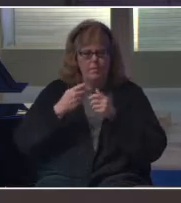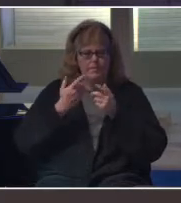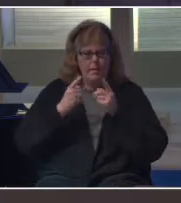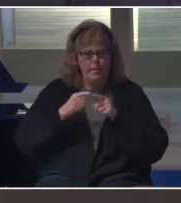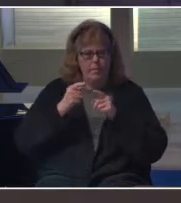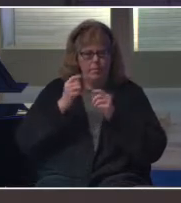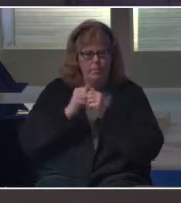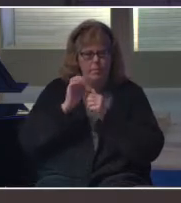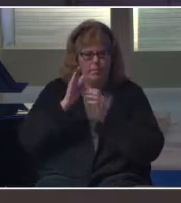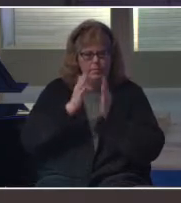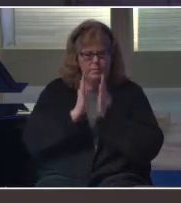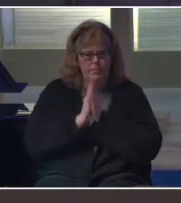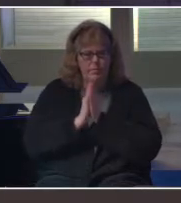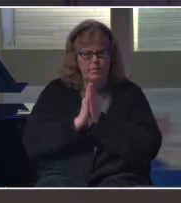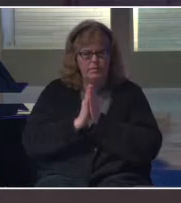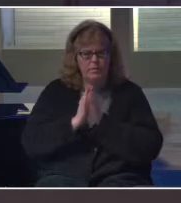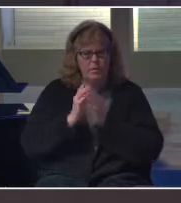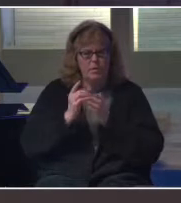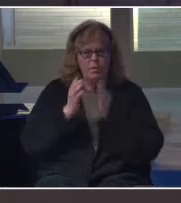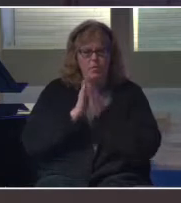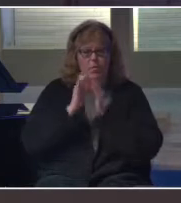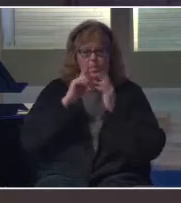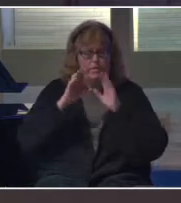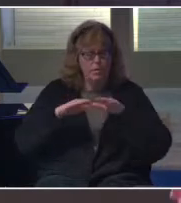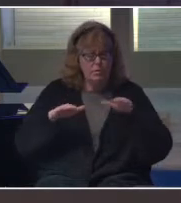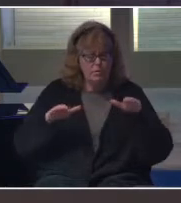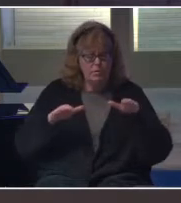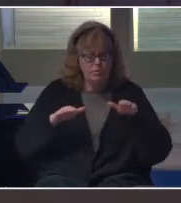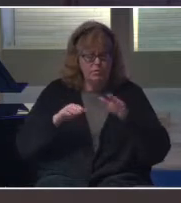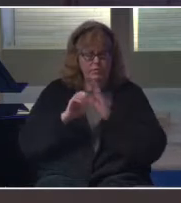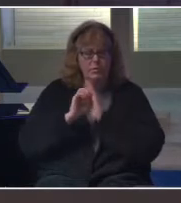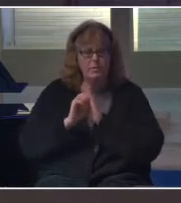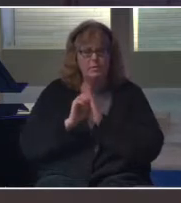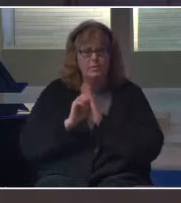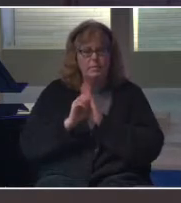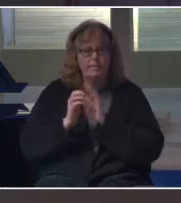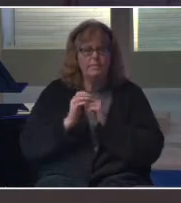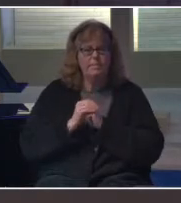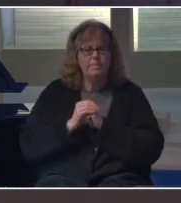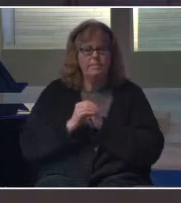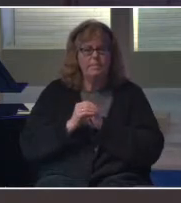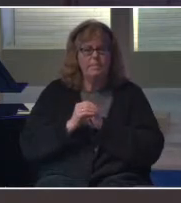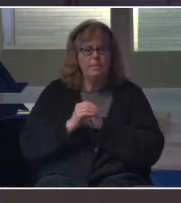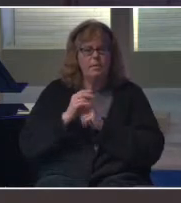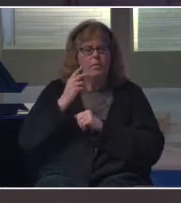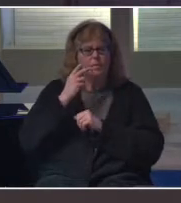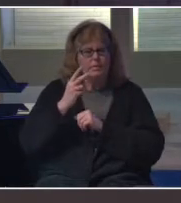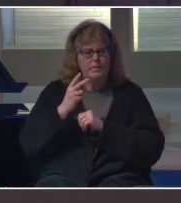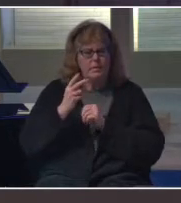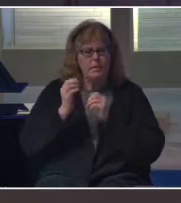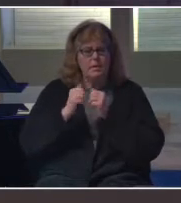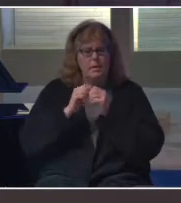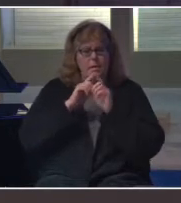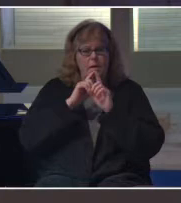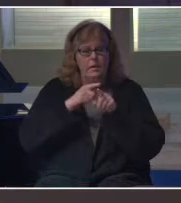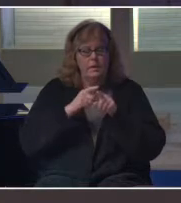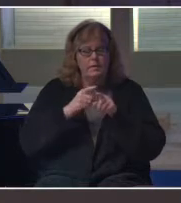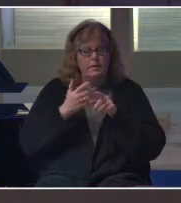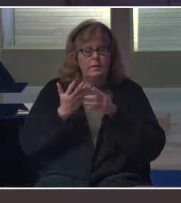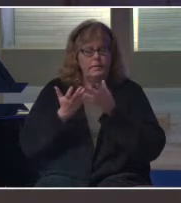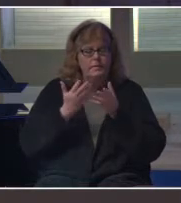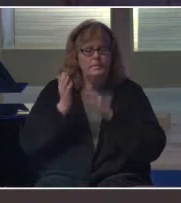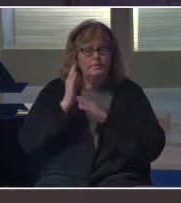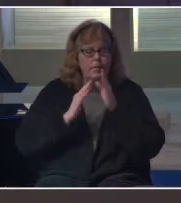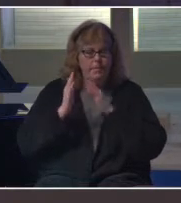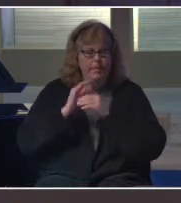prayers. When we prayed for children, for example, we've seen that along with the answer came